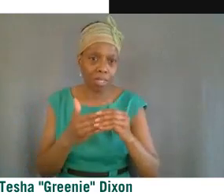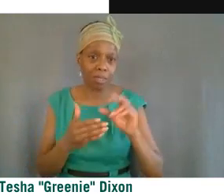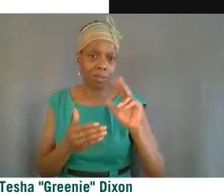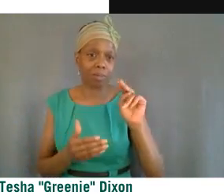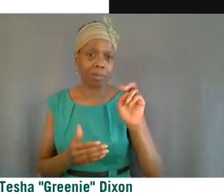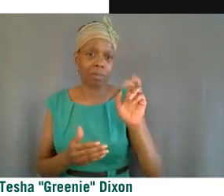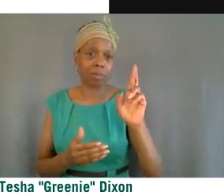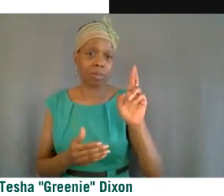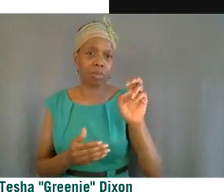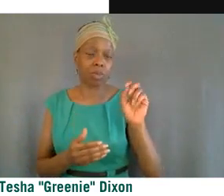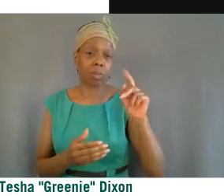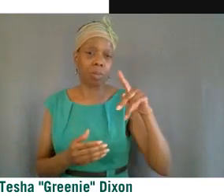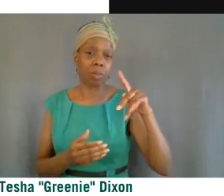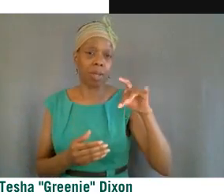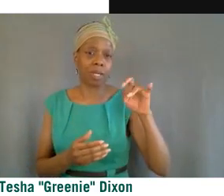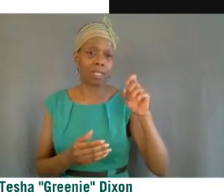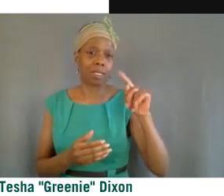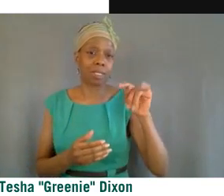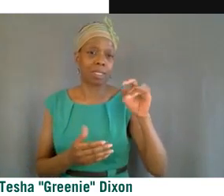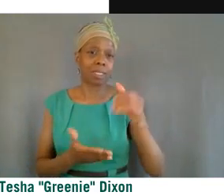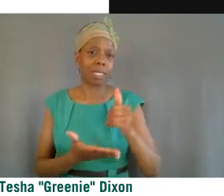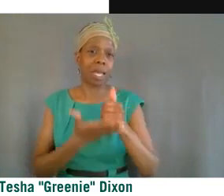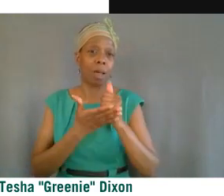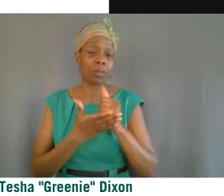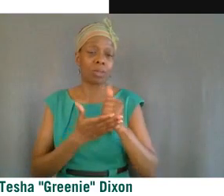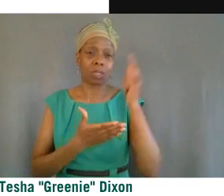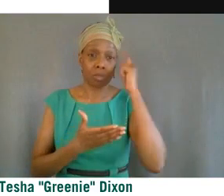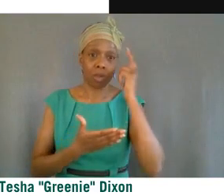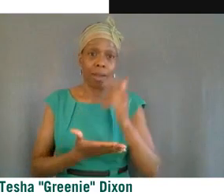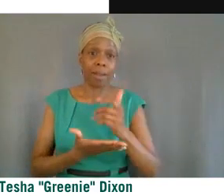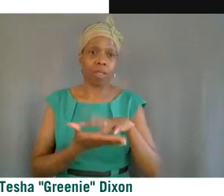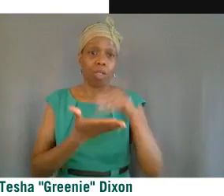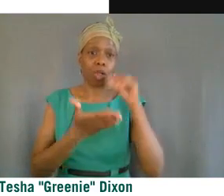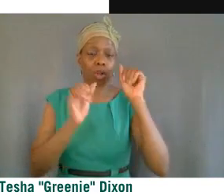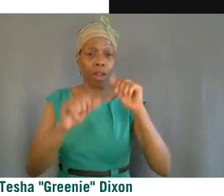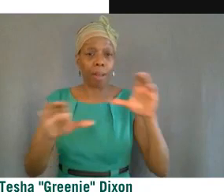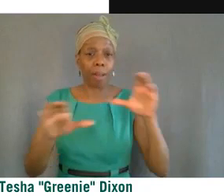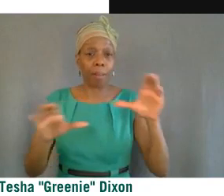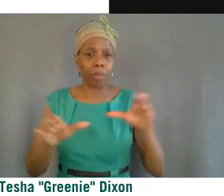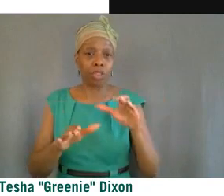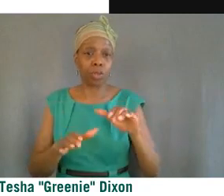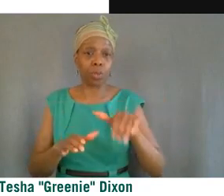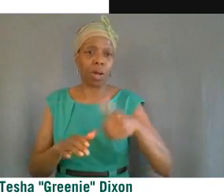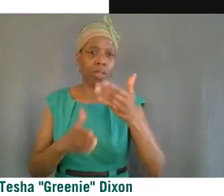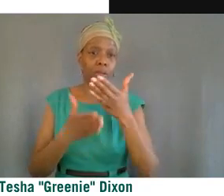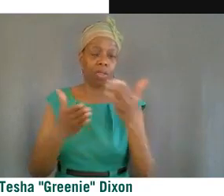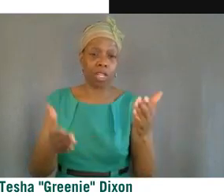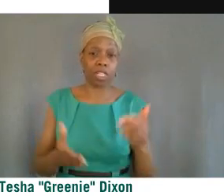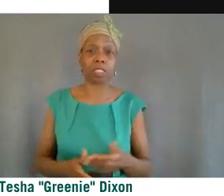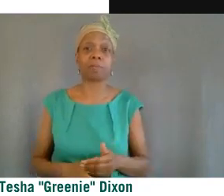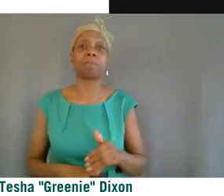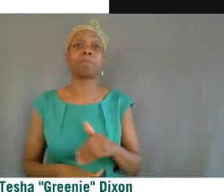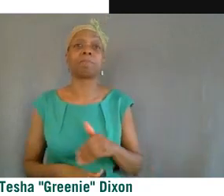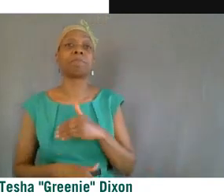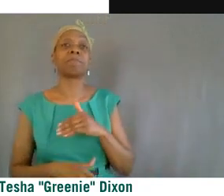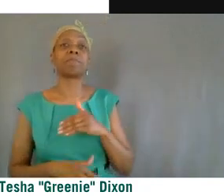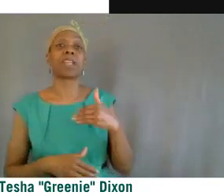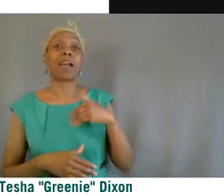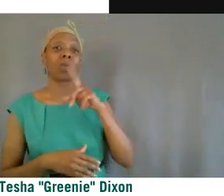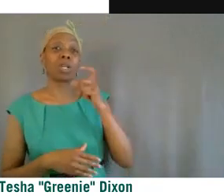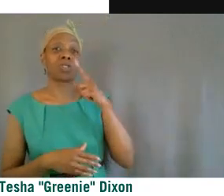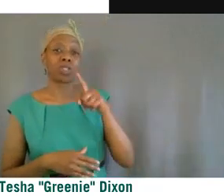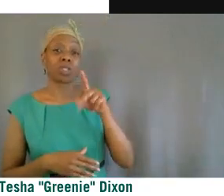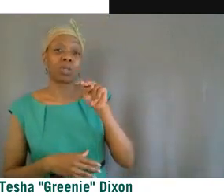done. And so, I've got a question for you, Nathan, as well. Just going on that, you